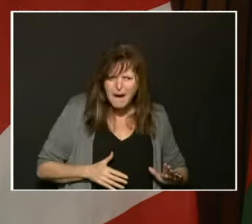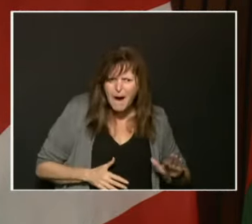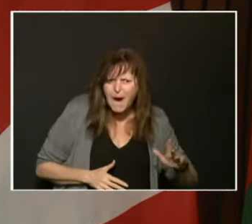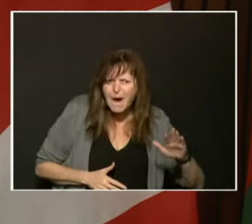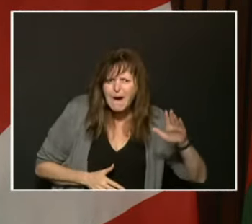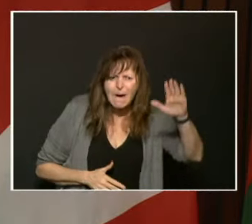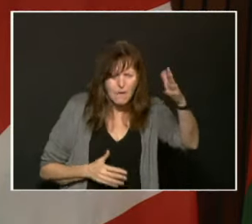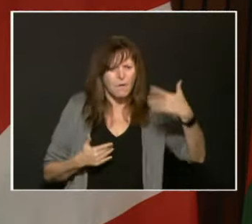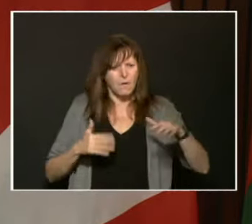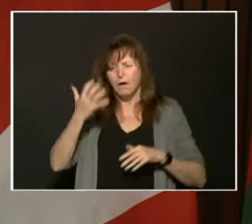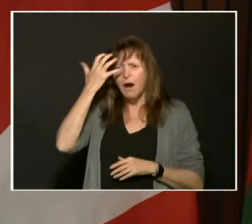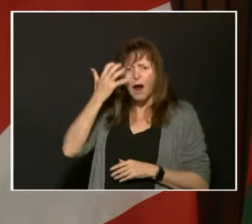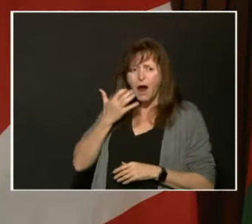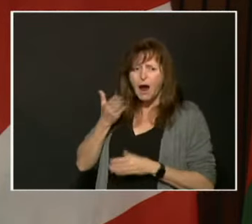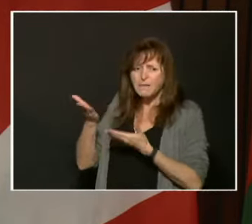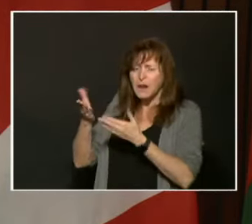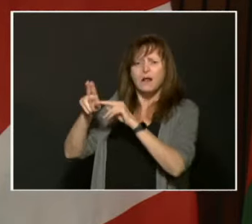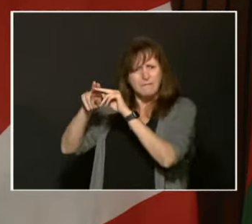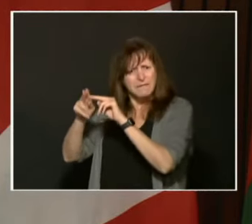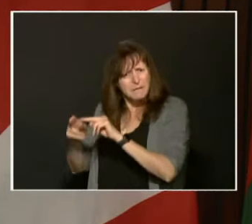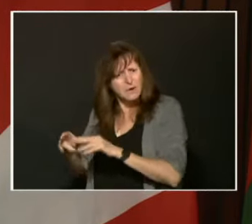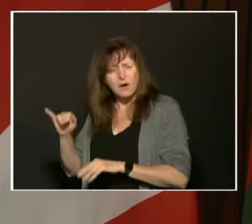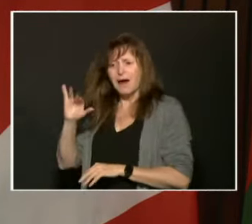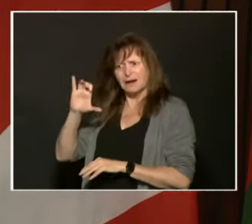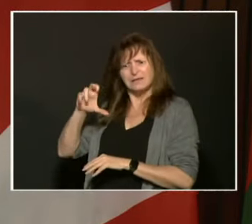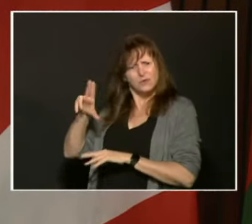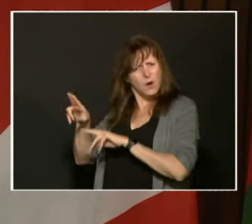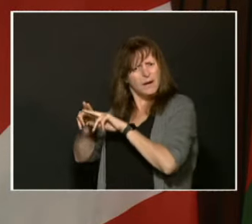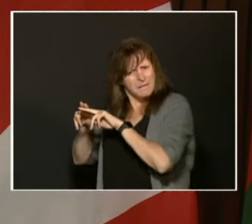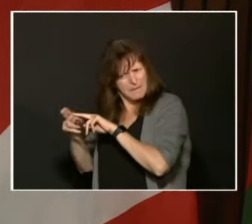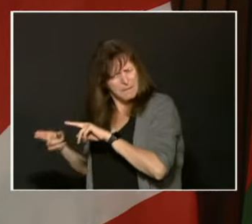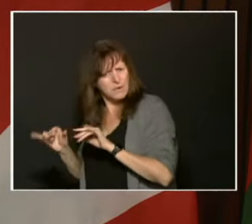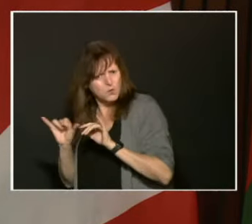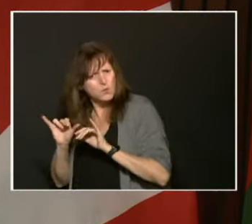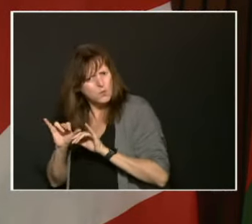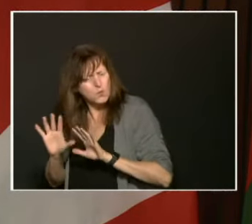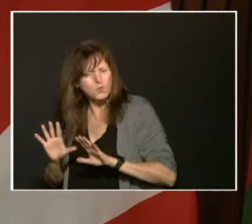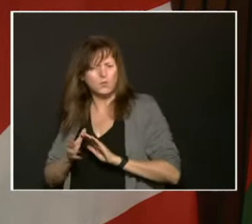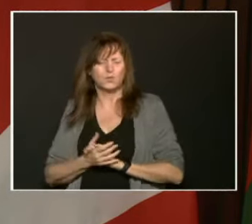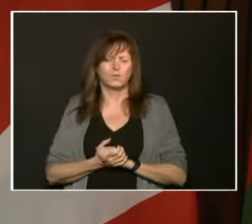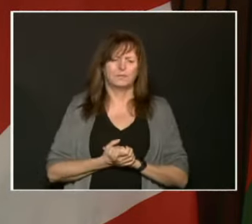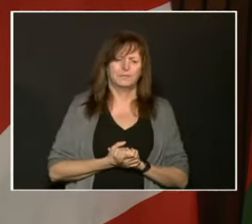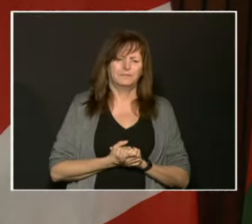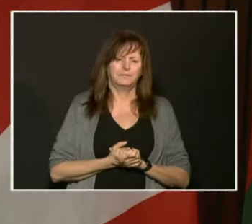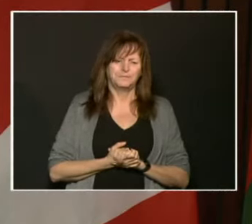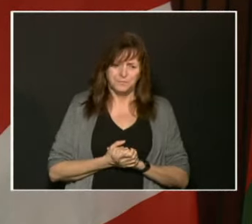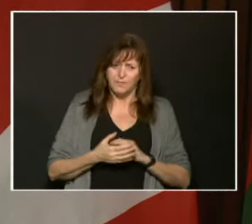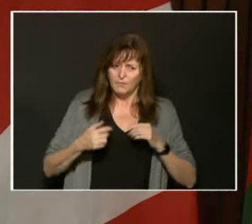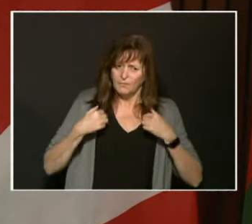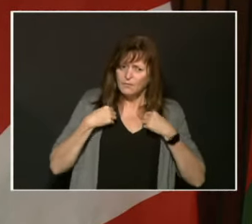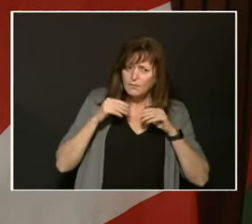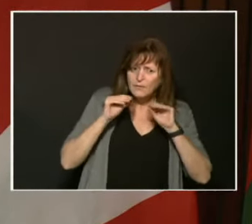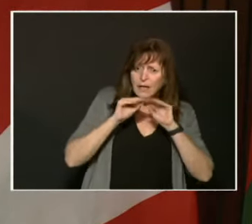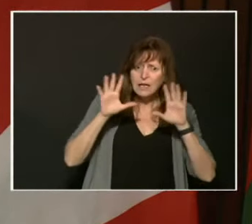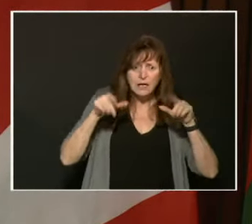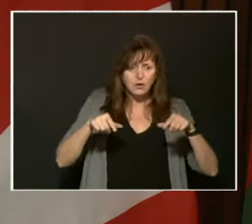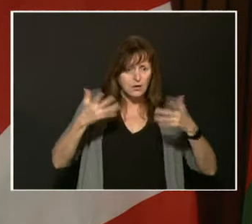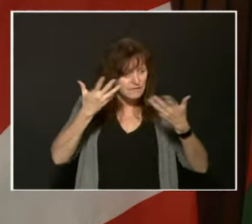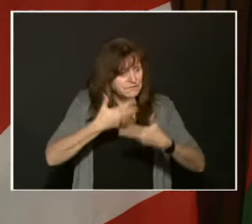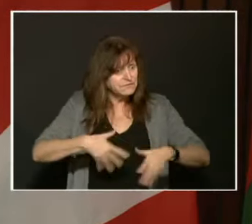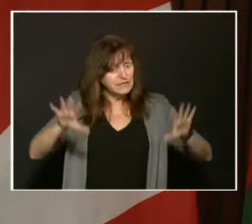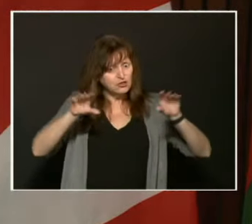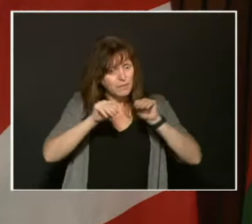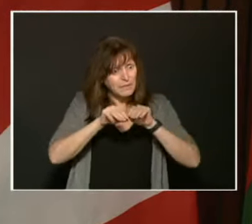and to declining ICU occupancy. To be clear, we're not out of the woods just yet.